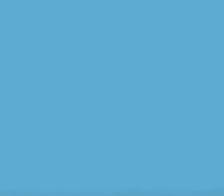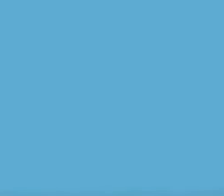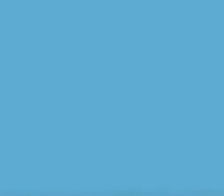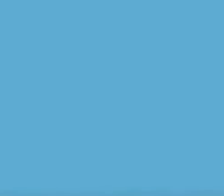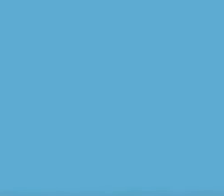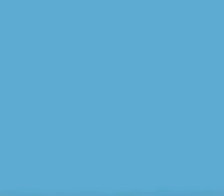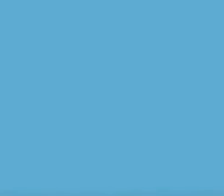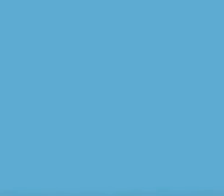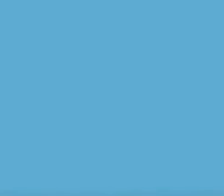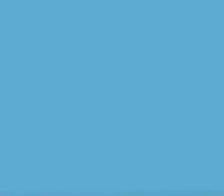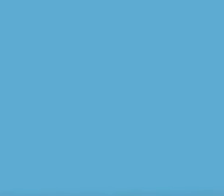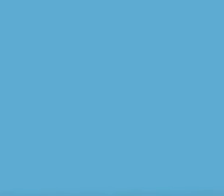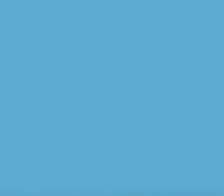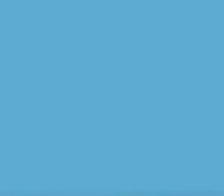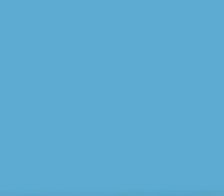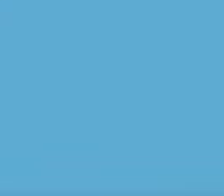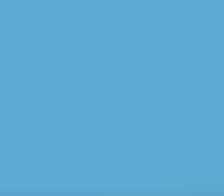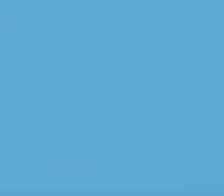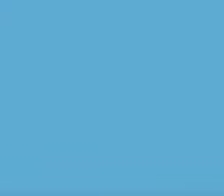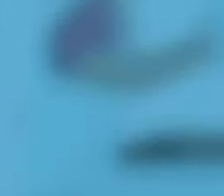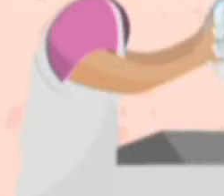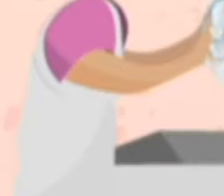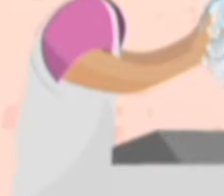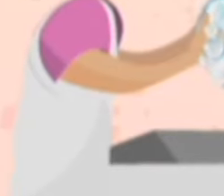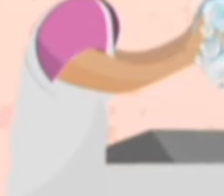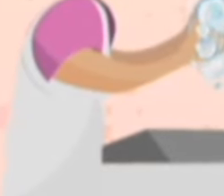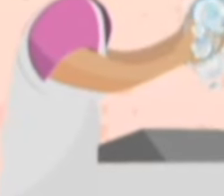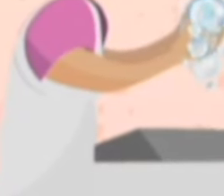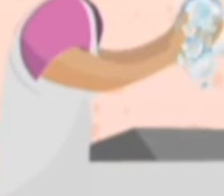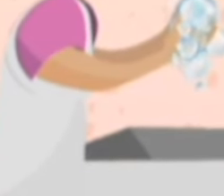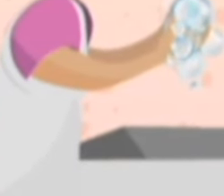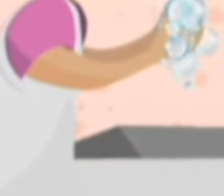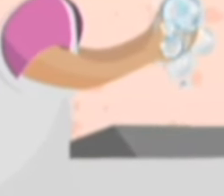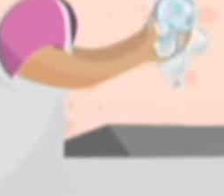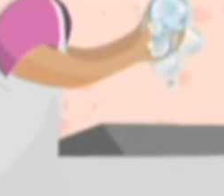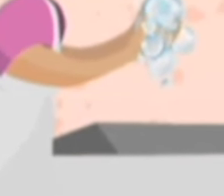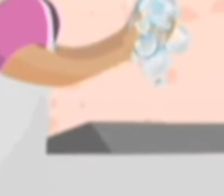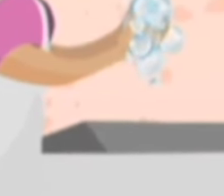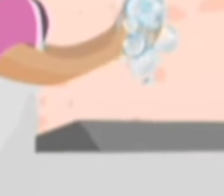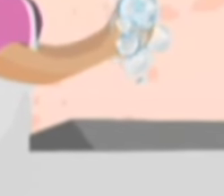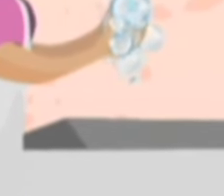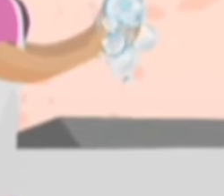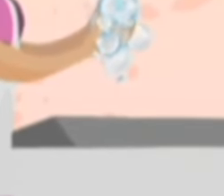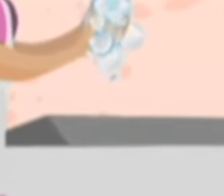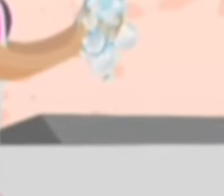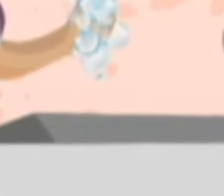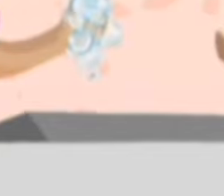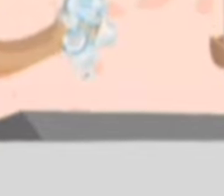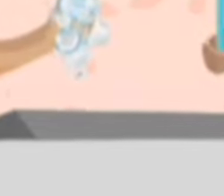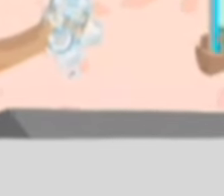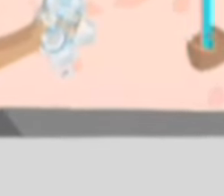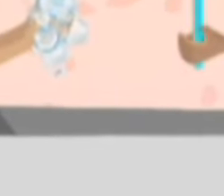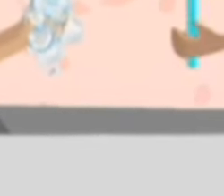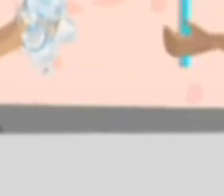Kona kutoe suga gungula ni makiwane la wanga wuku. Chabo. Lalela sesiwakho phela shilo. Kumtoko ukuthi